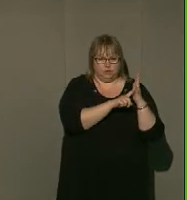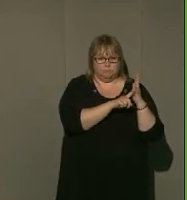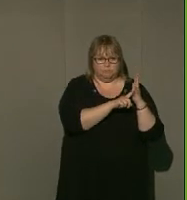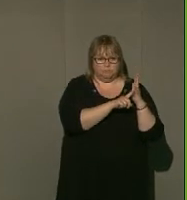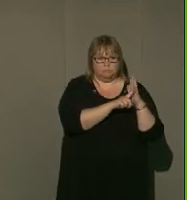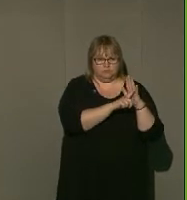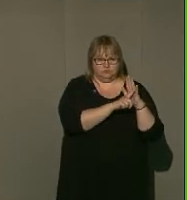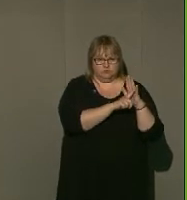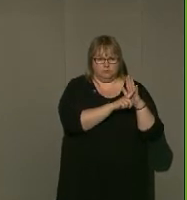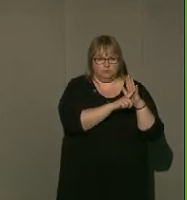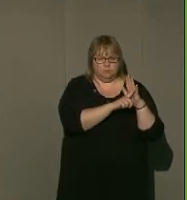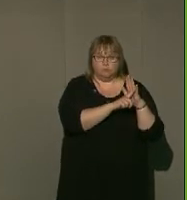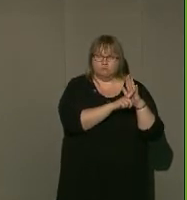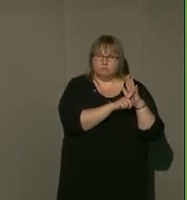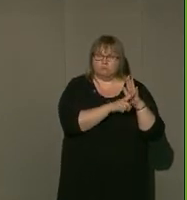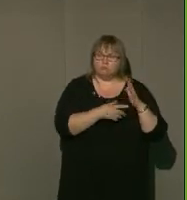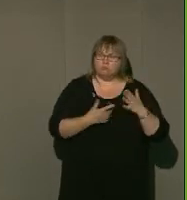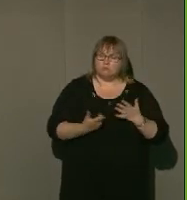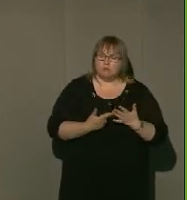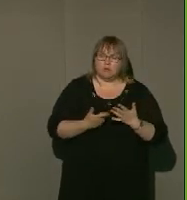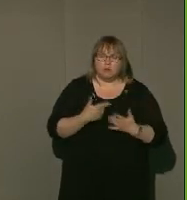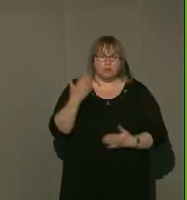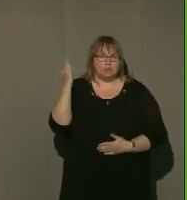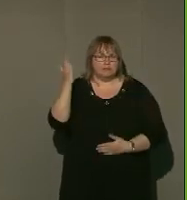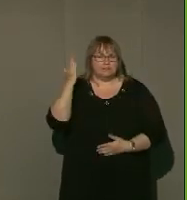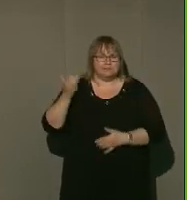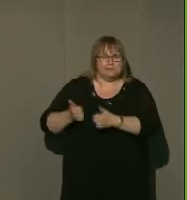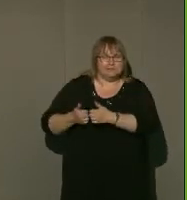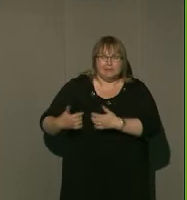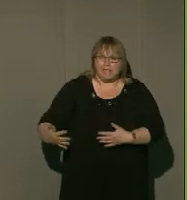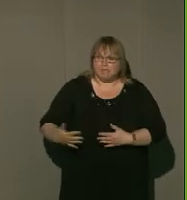petition. Is there another speaker against?